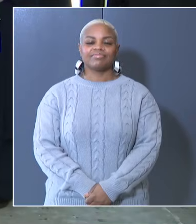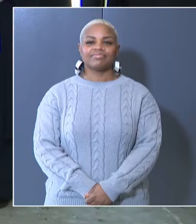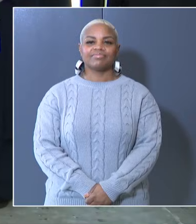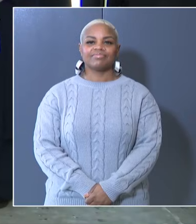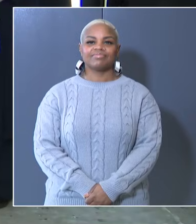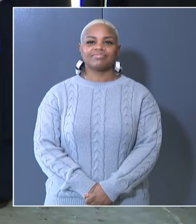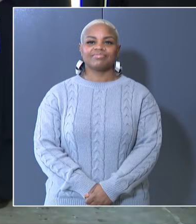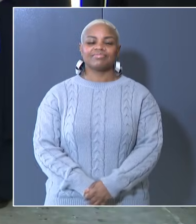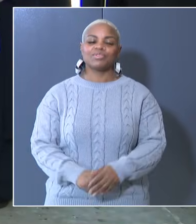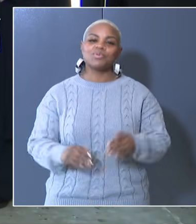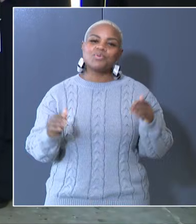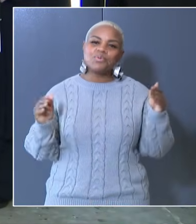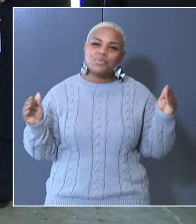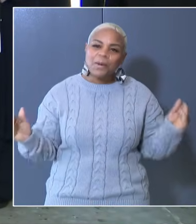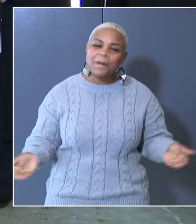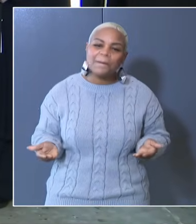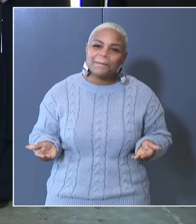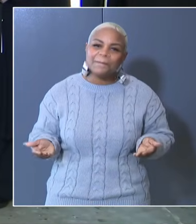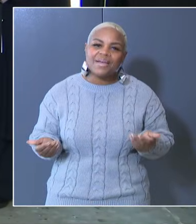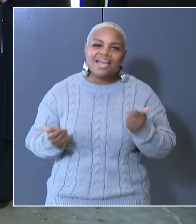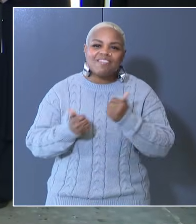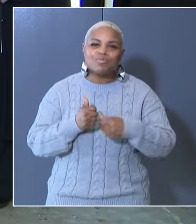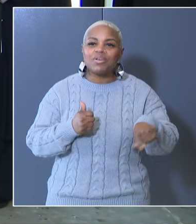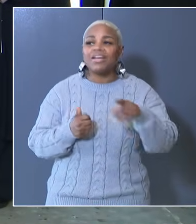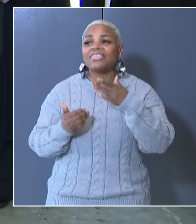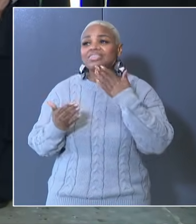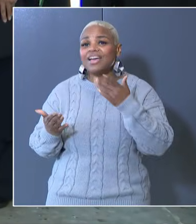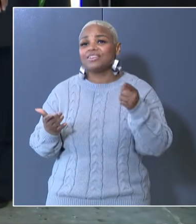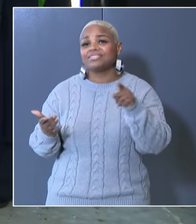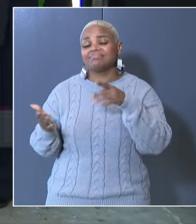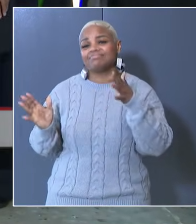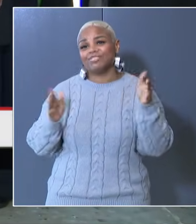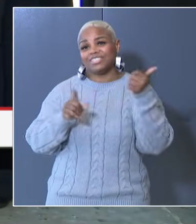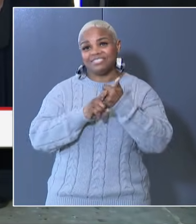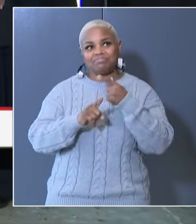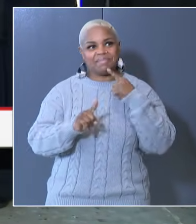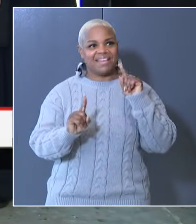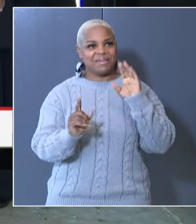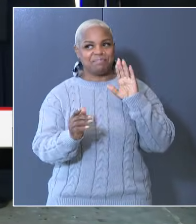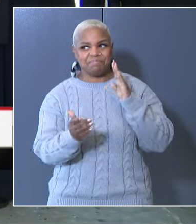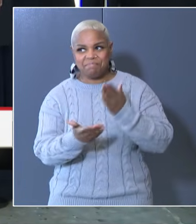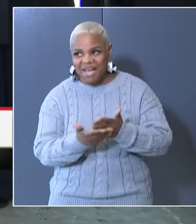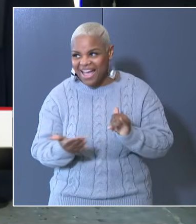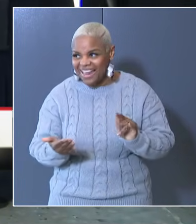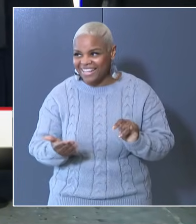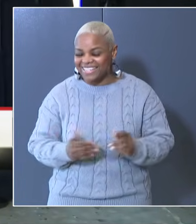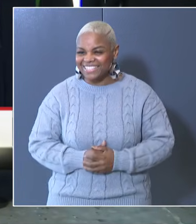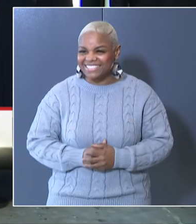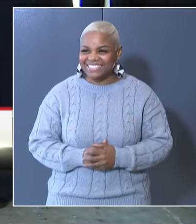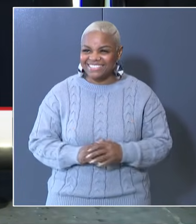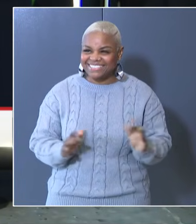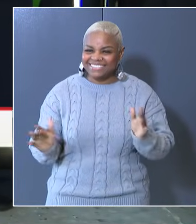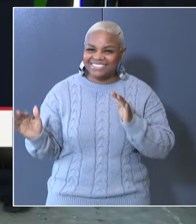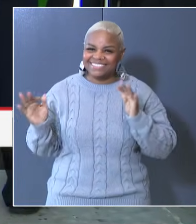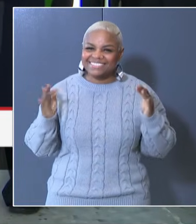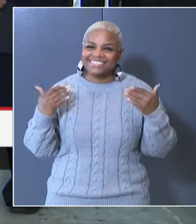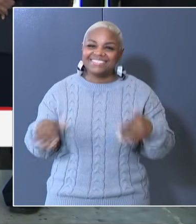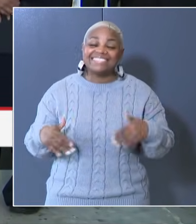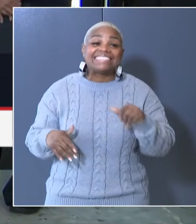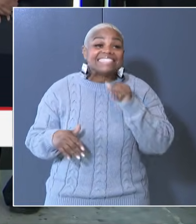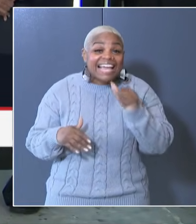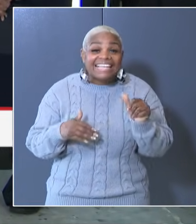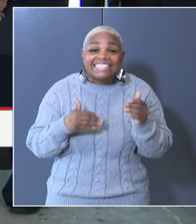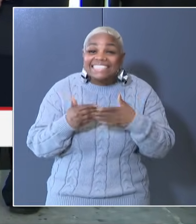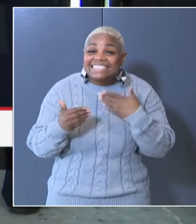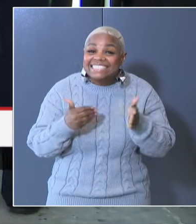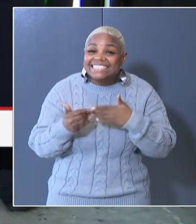Welcome, welcome, welcome, everyone. Please give yourselves a hand for making it here today. It was no easy task, not for